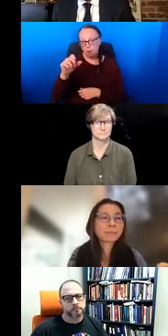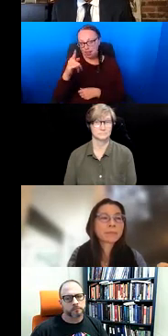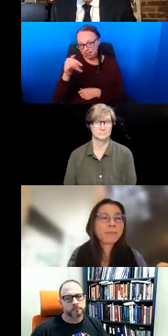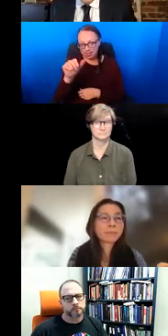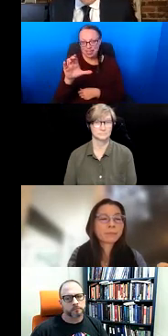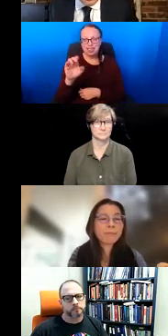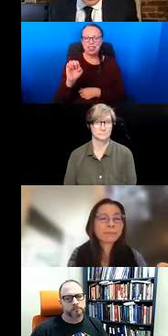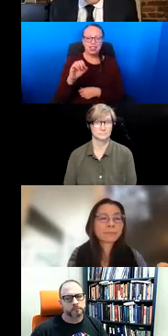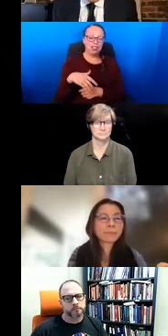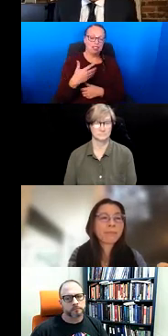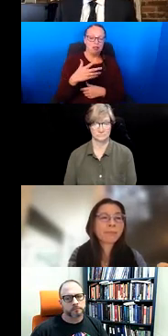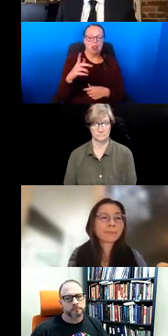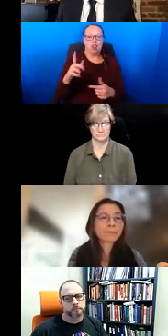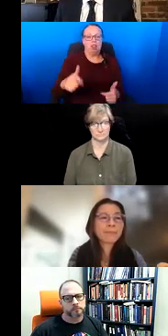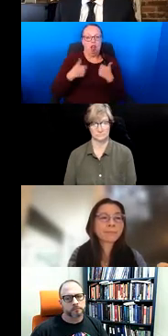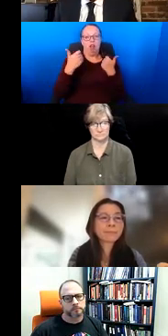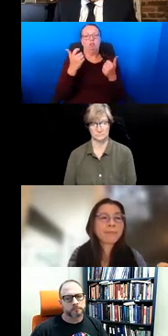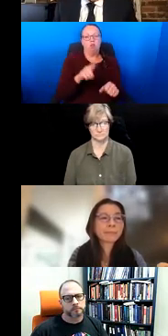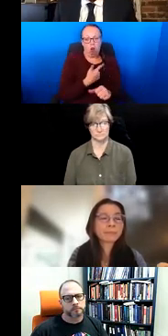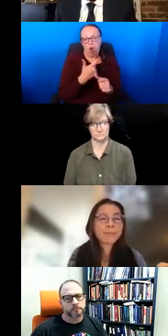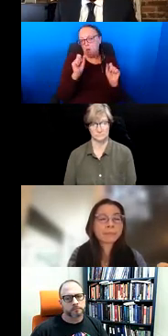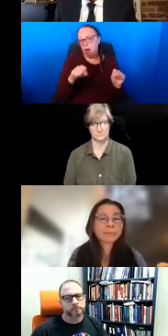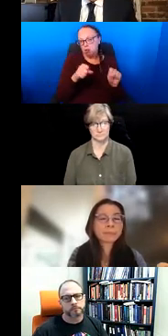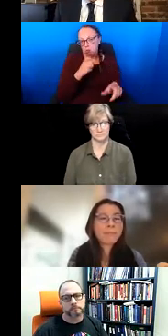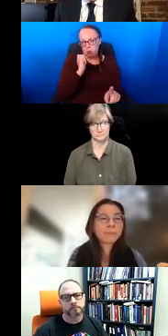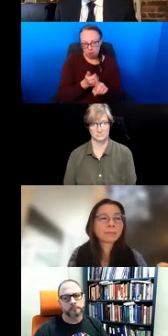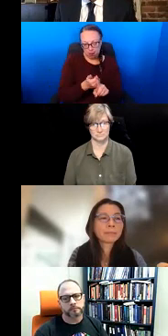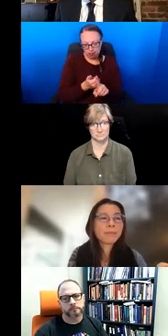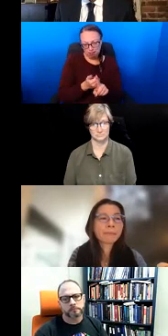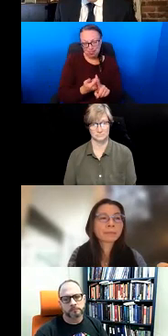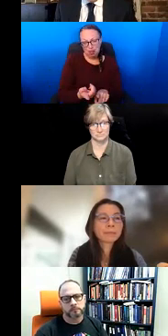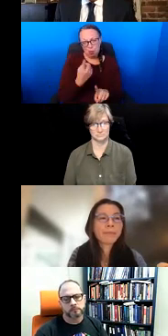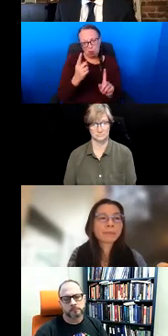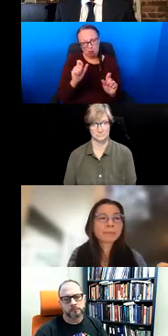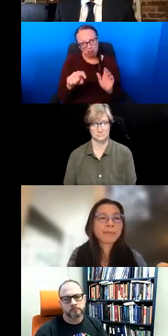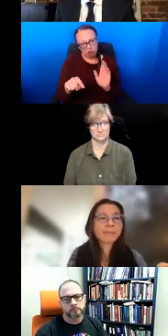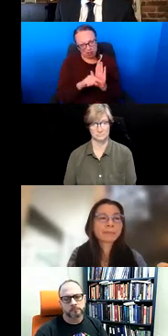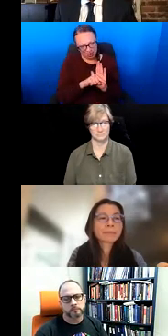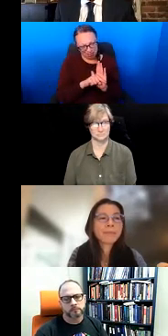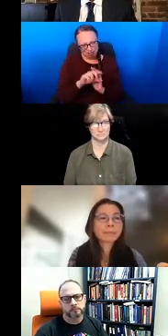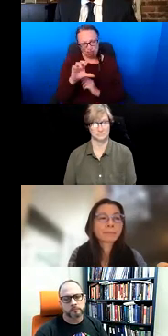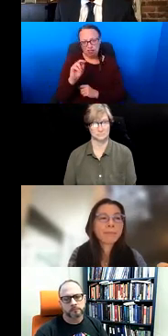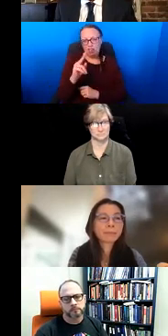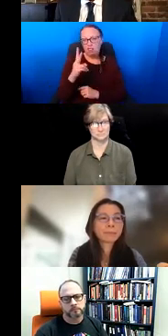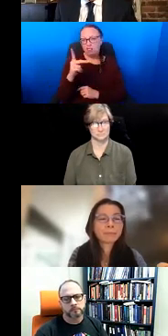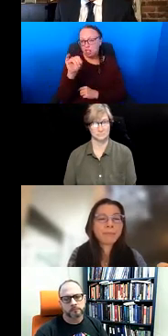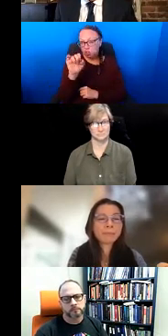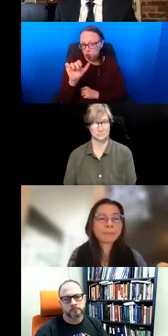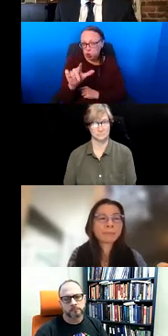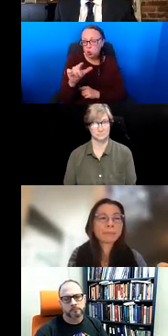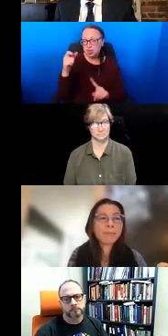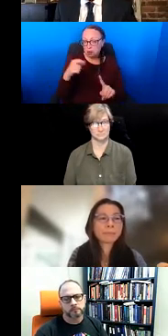Now, one potential downside of tDCS is that conventional stimulation has pretty